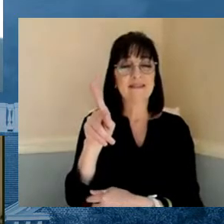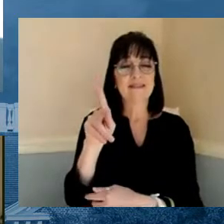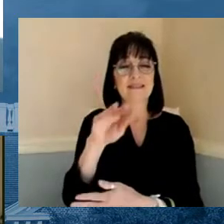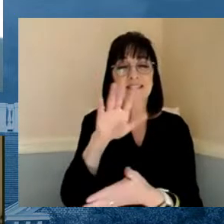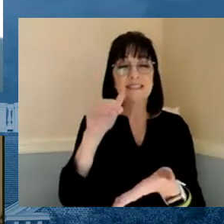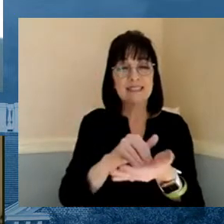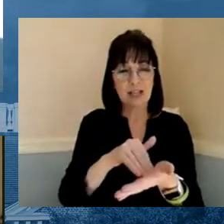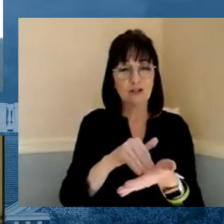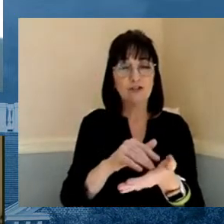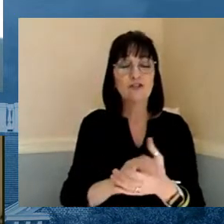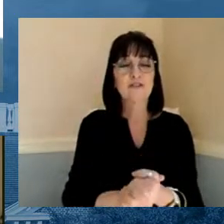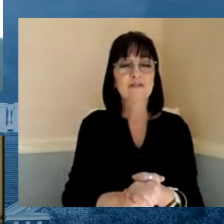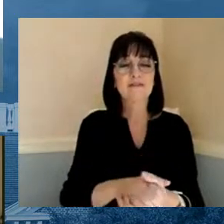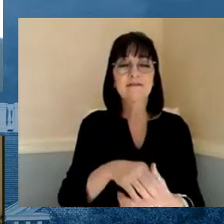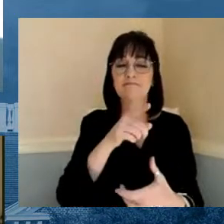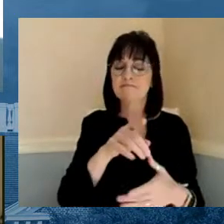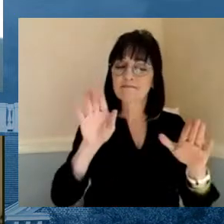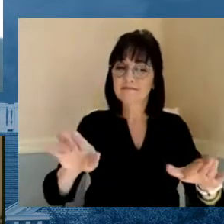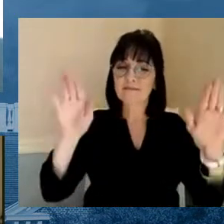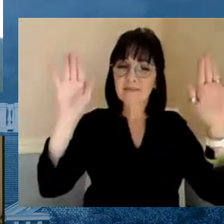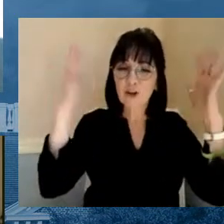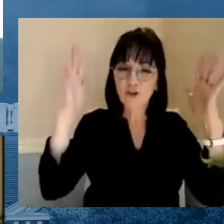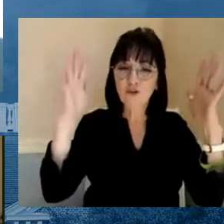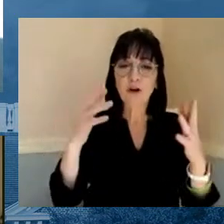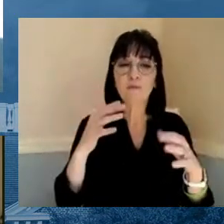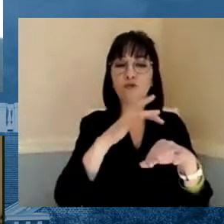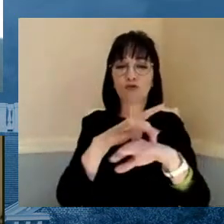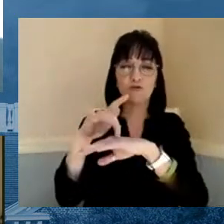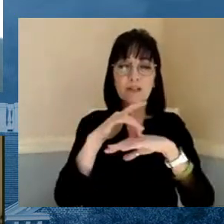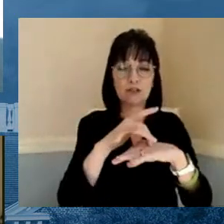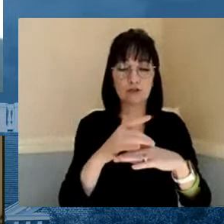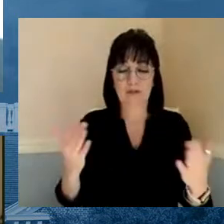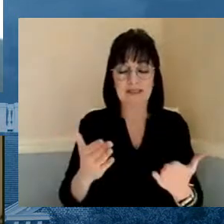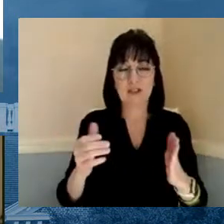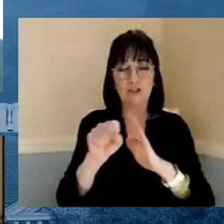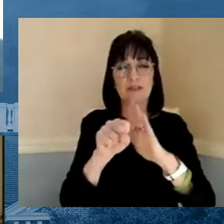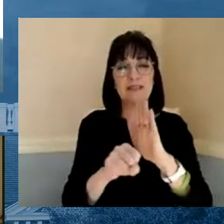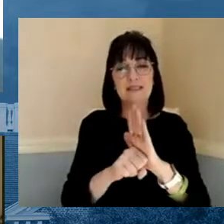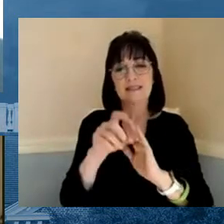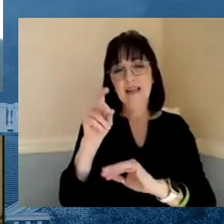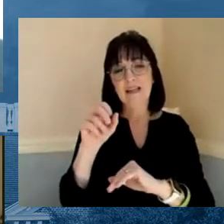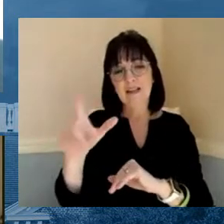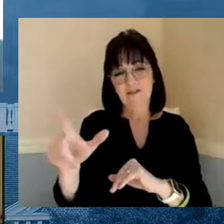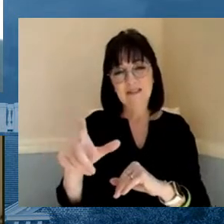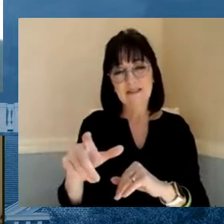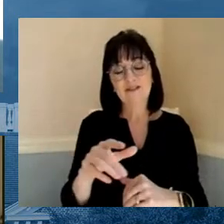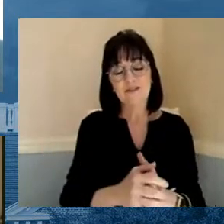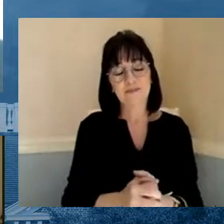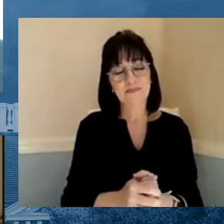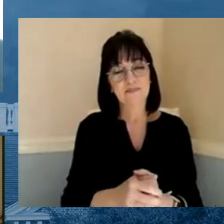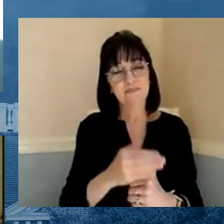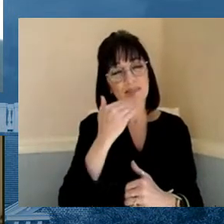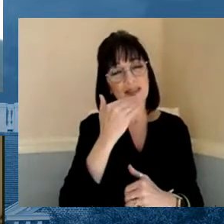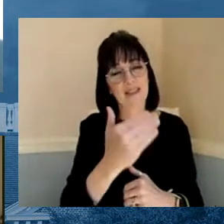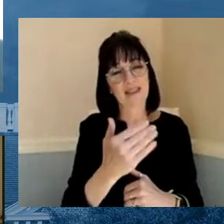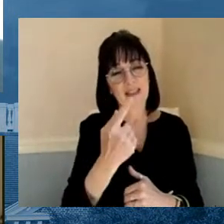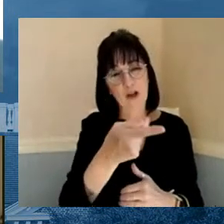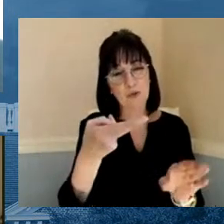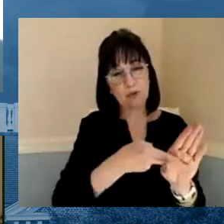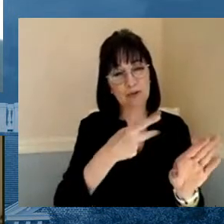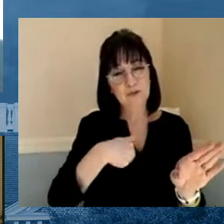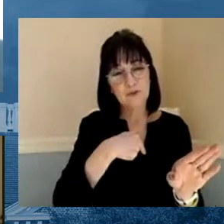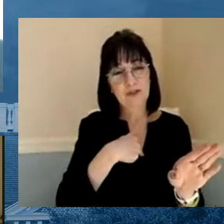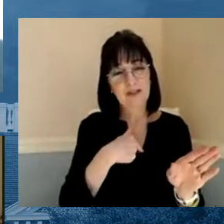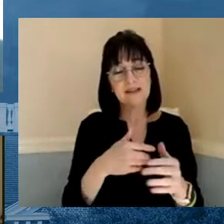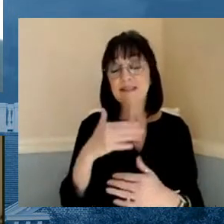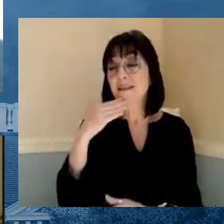just an incredible resource here in the state of Delaware and other states where you operate. Thanks for joining us, Diane. Thank you, Governor